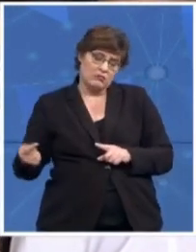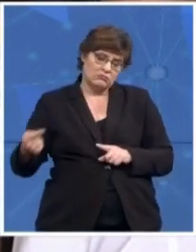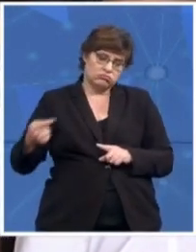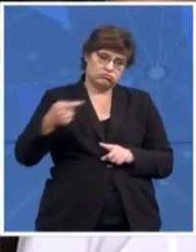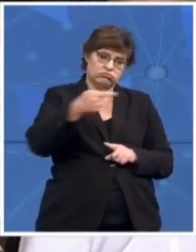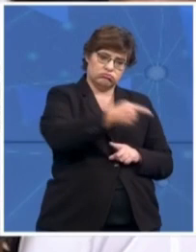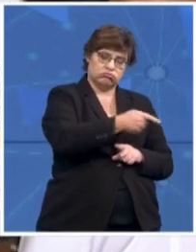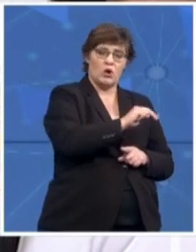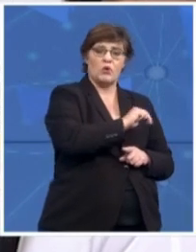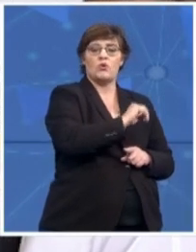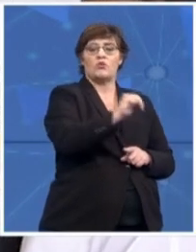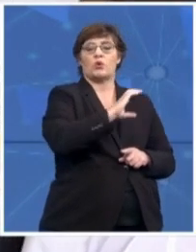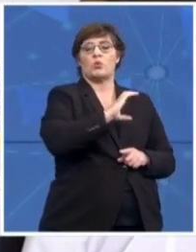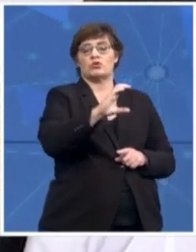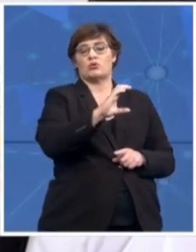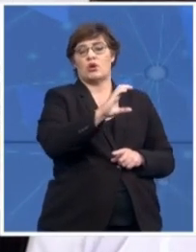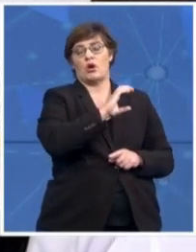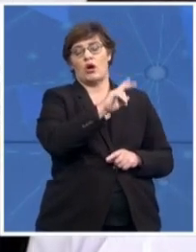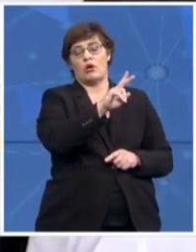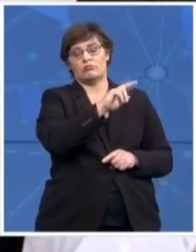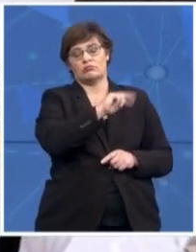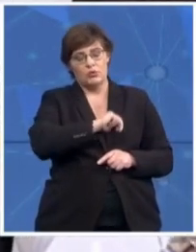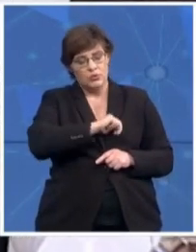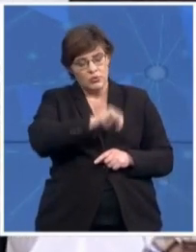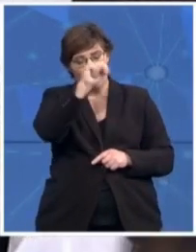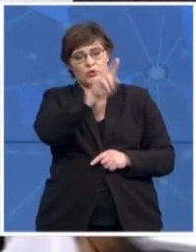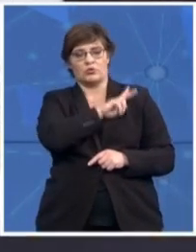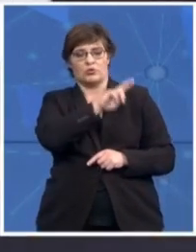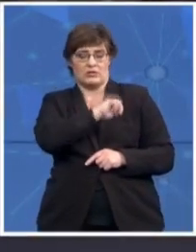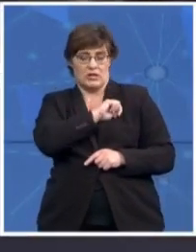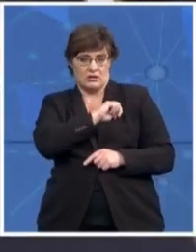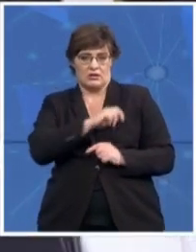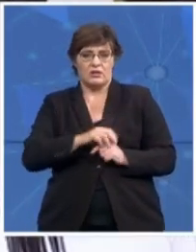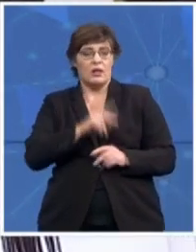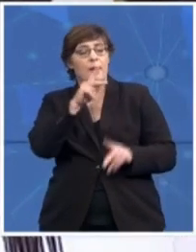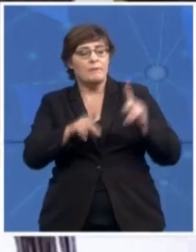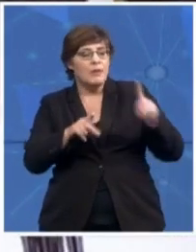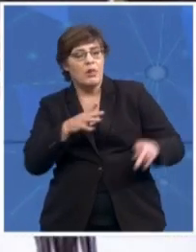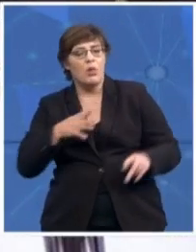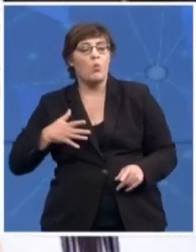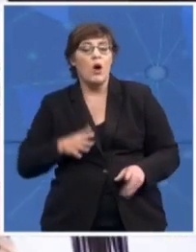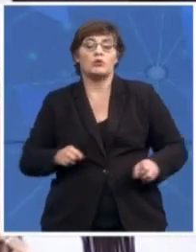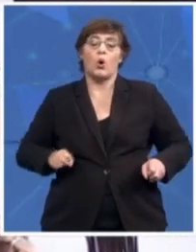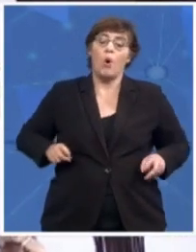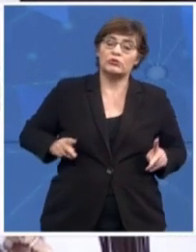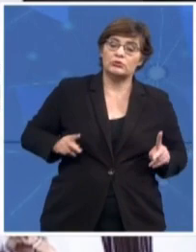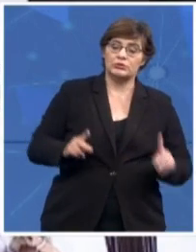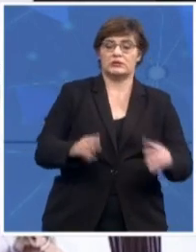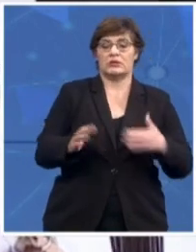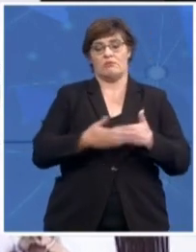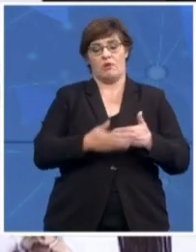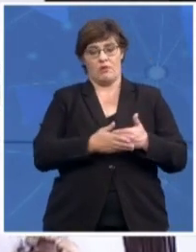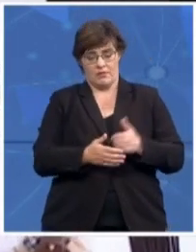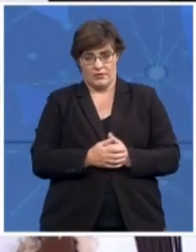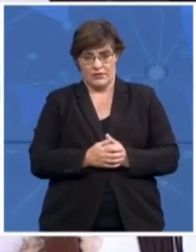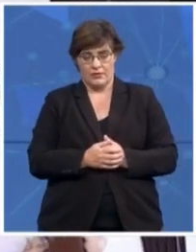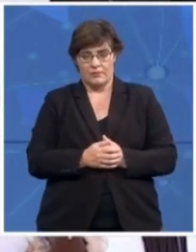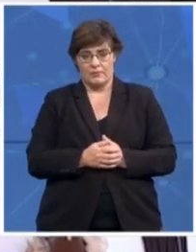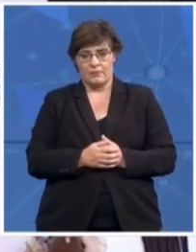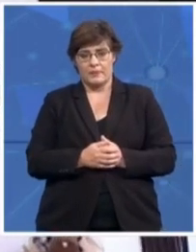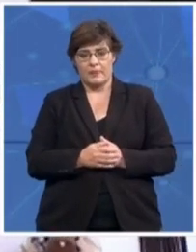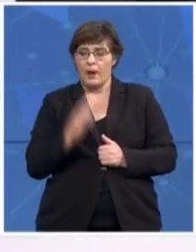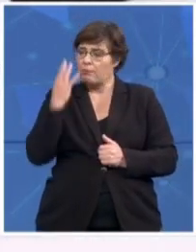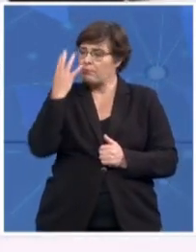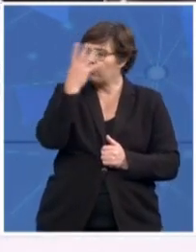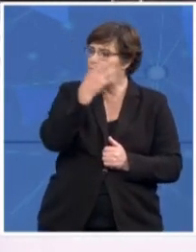the sentiments on the ground is that people just generally want more opportunities. We're seeing these beautiful estates being built in some areas. We're